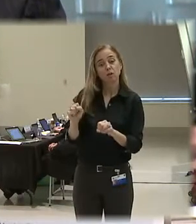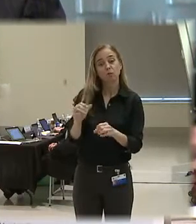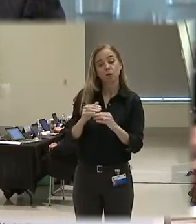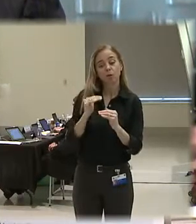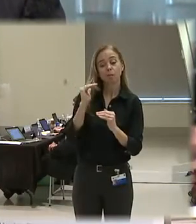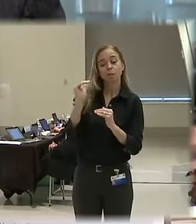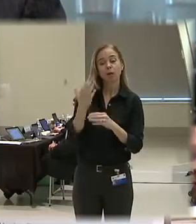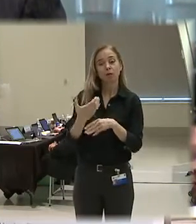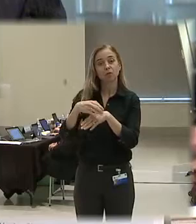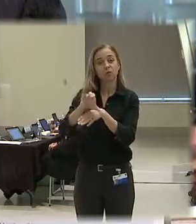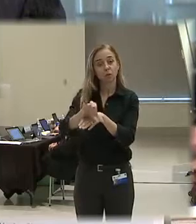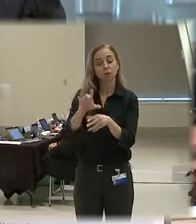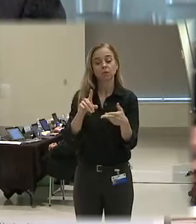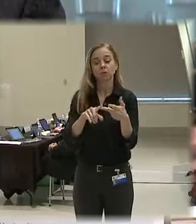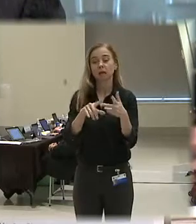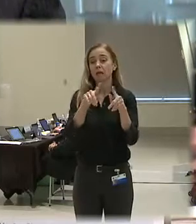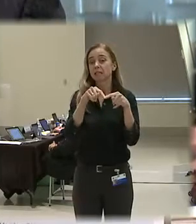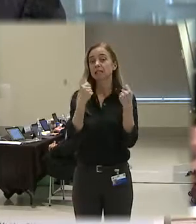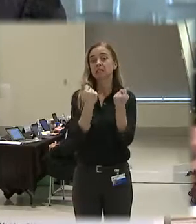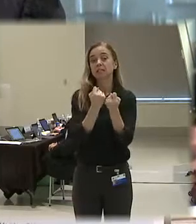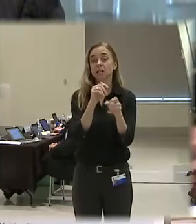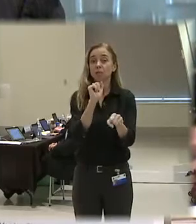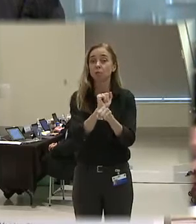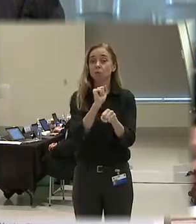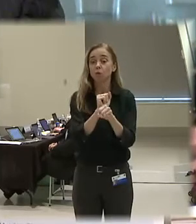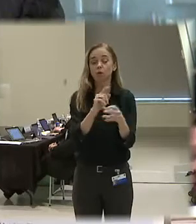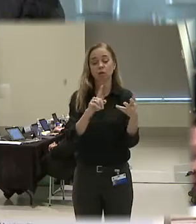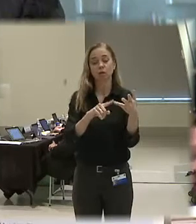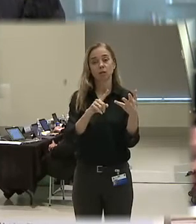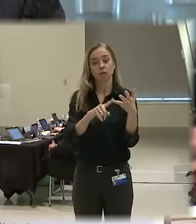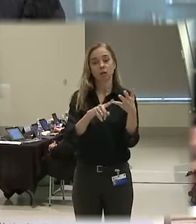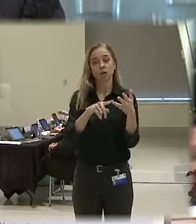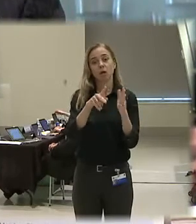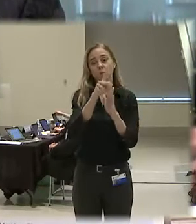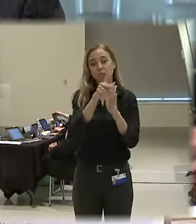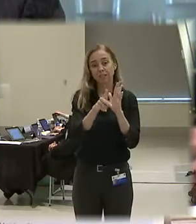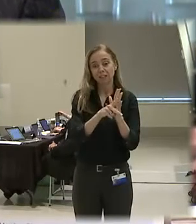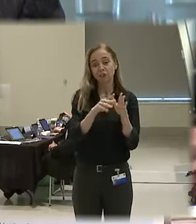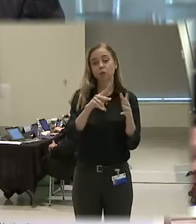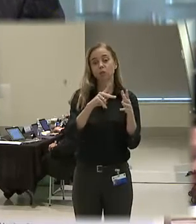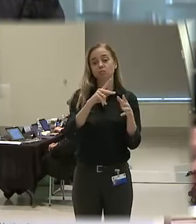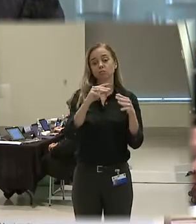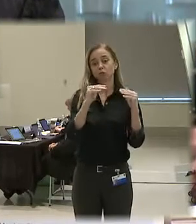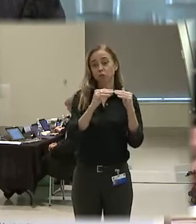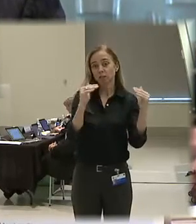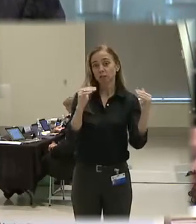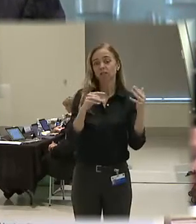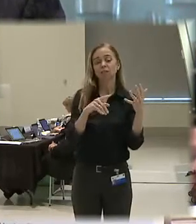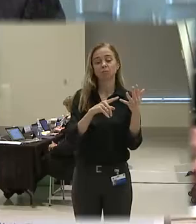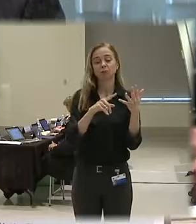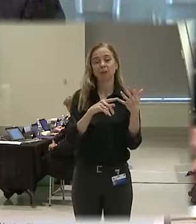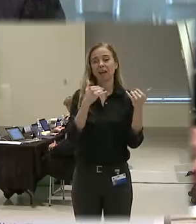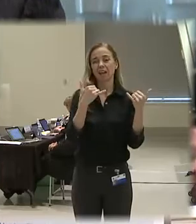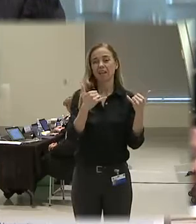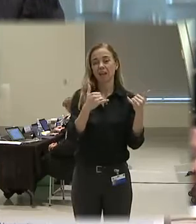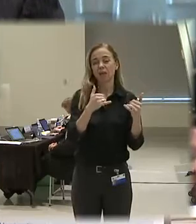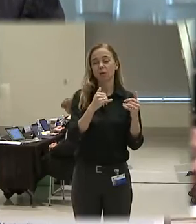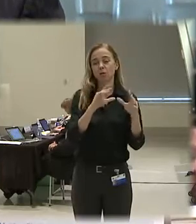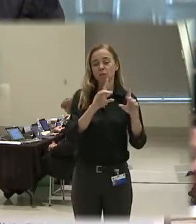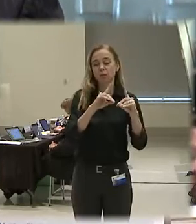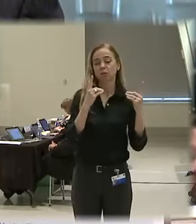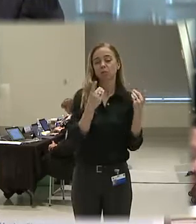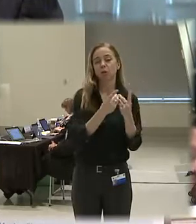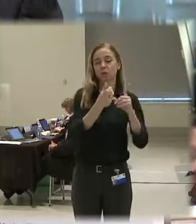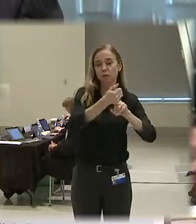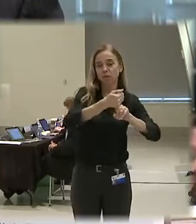mass demonstrations, teamwork, procedural justice, and legitimacy culture within our department is expanding. The leadership